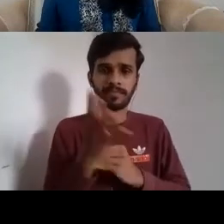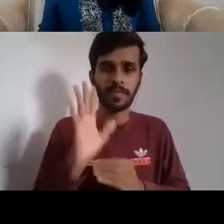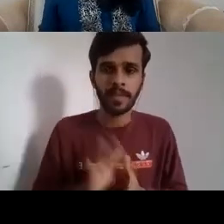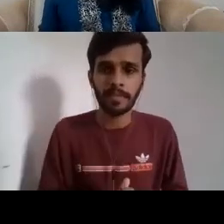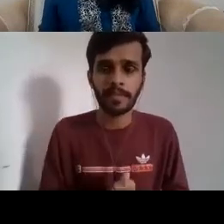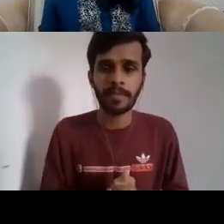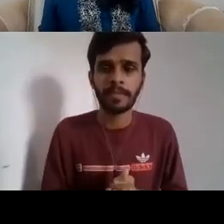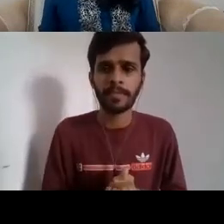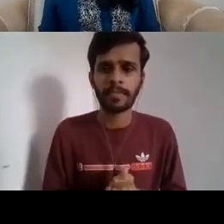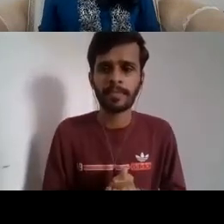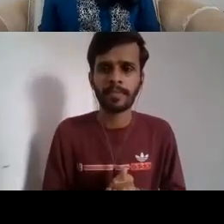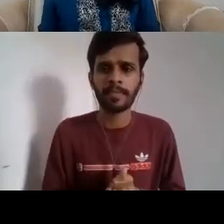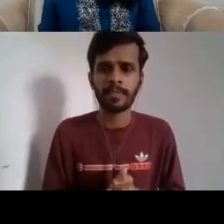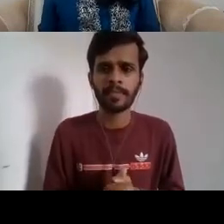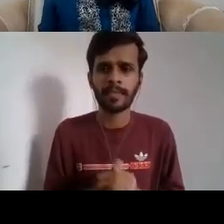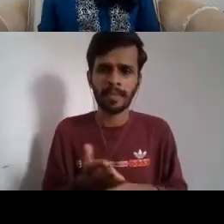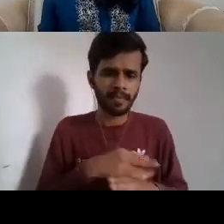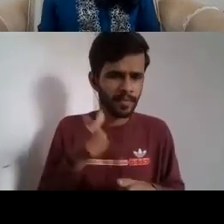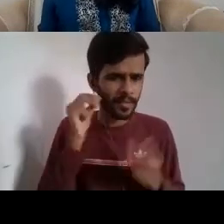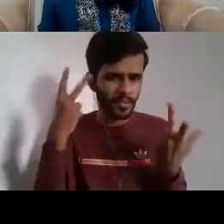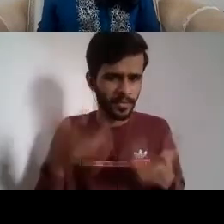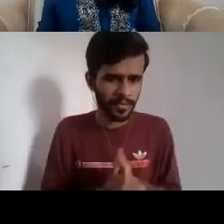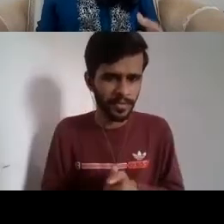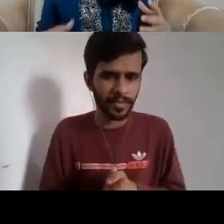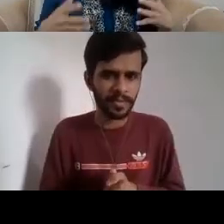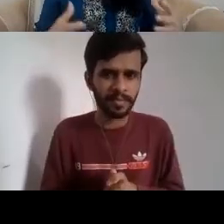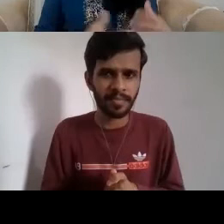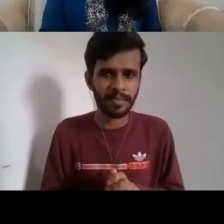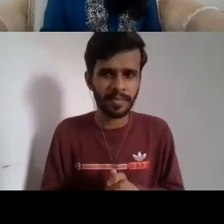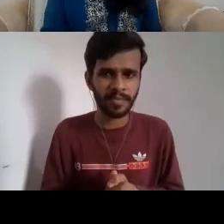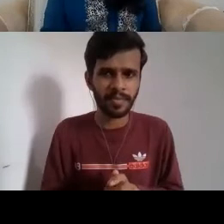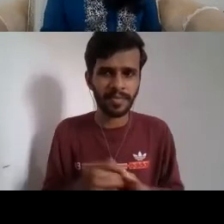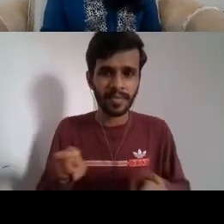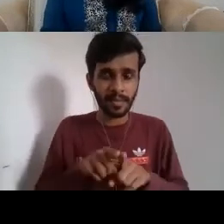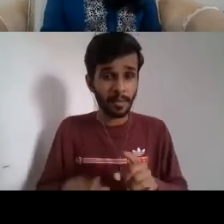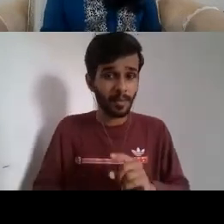Having said that, is there scope for a lot more?